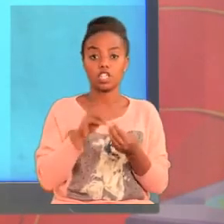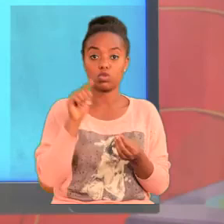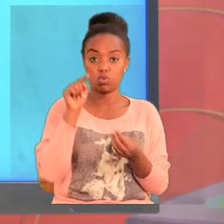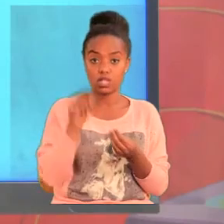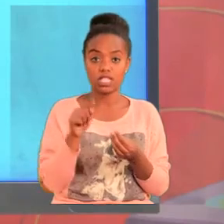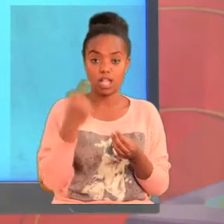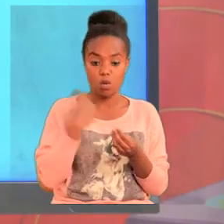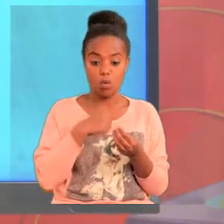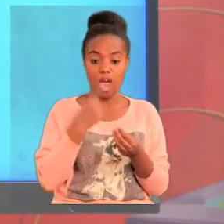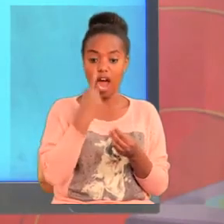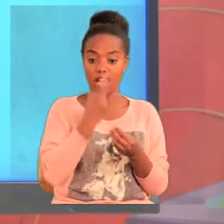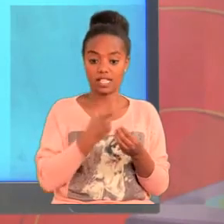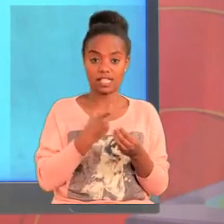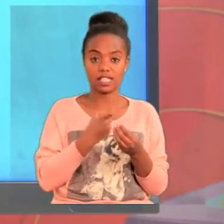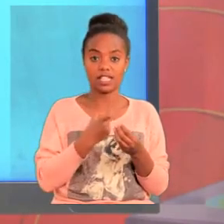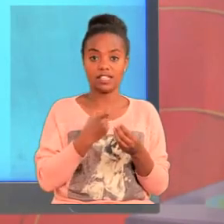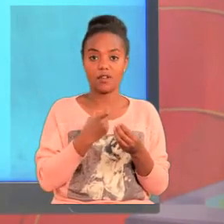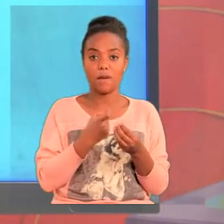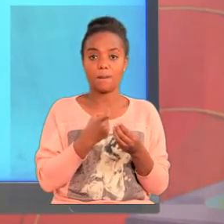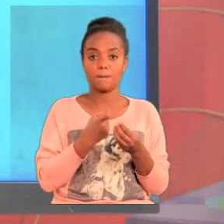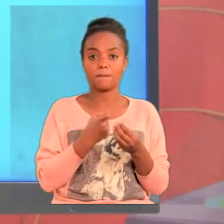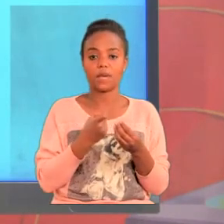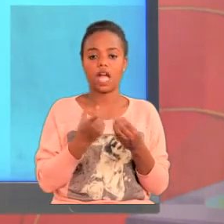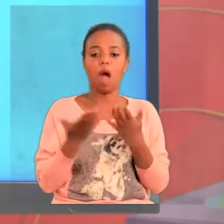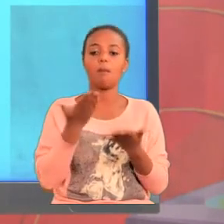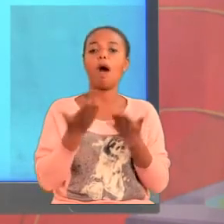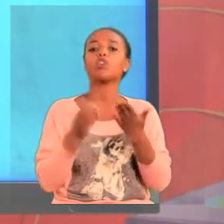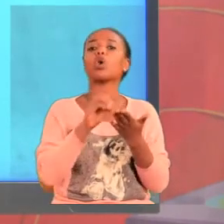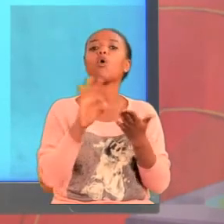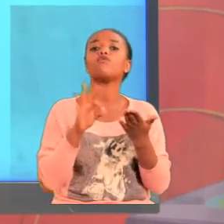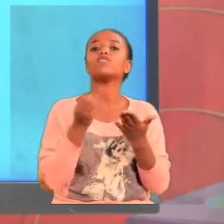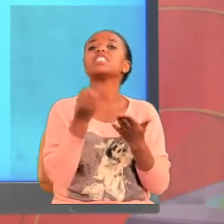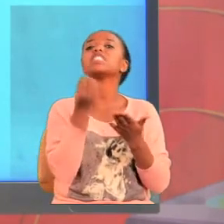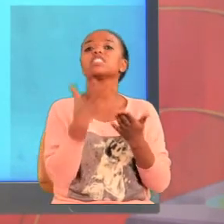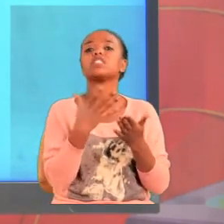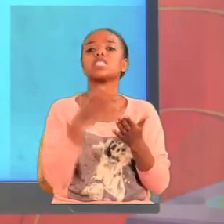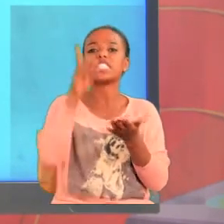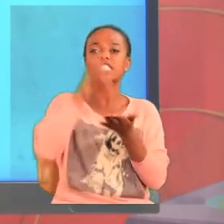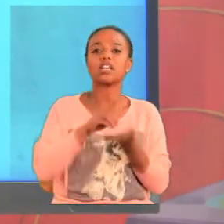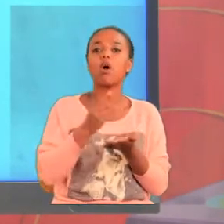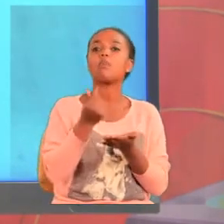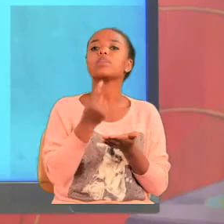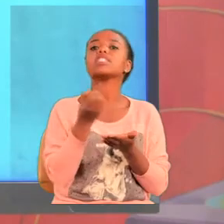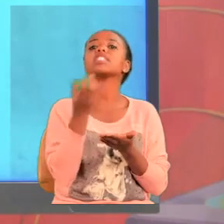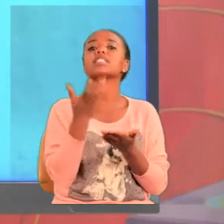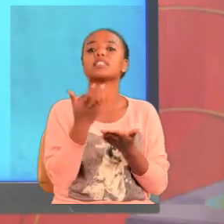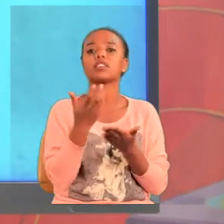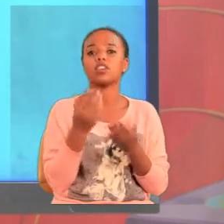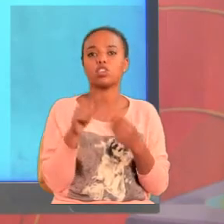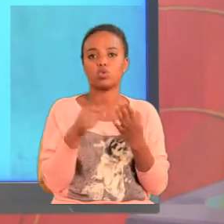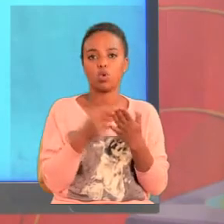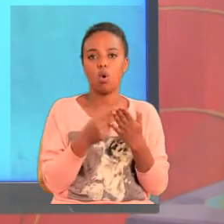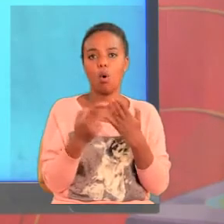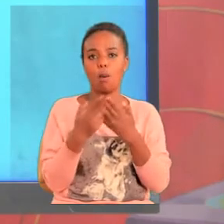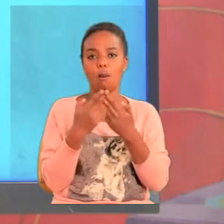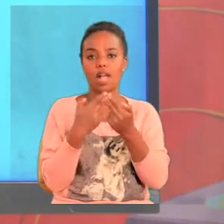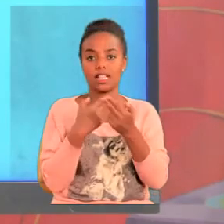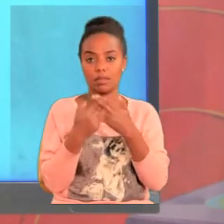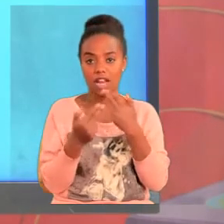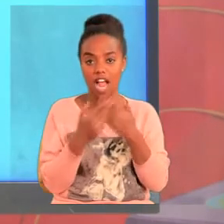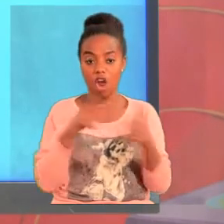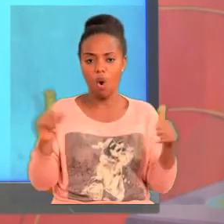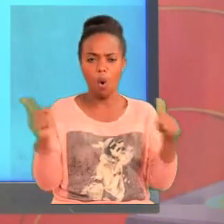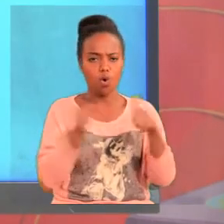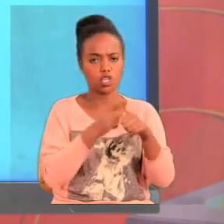are asked to find the amount of discount. The amount of discount is given by multiplying